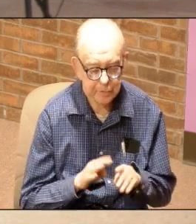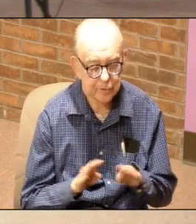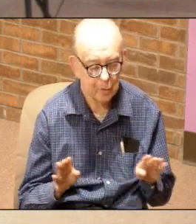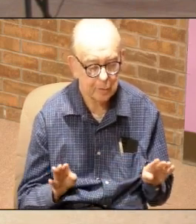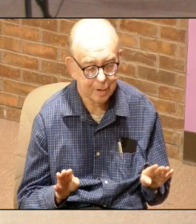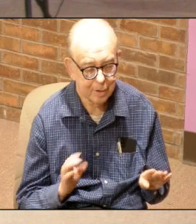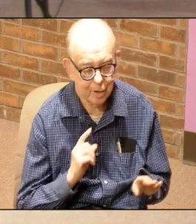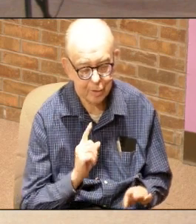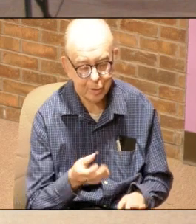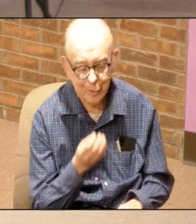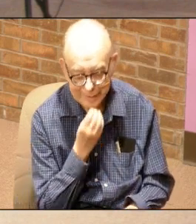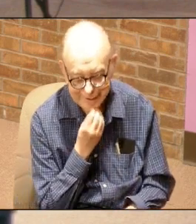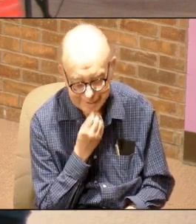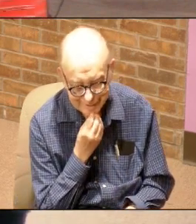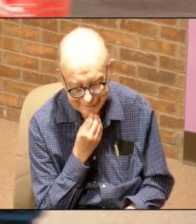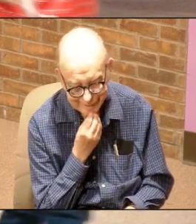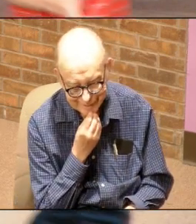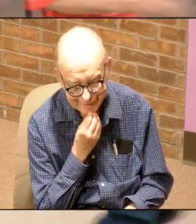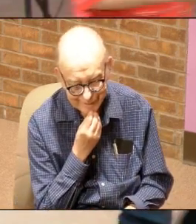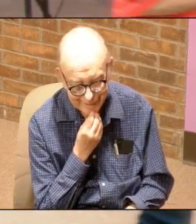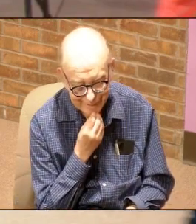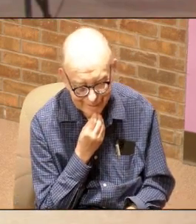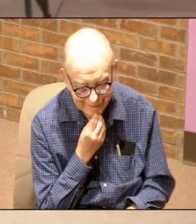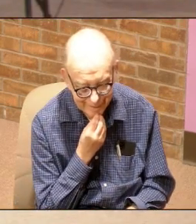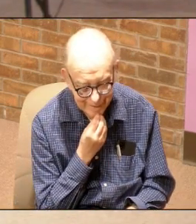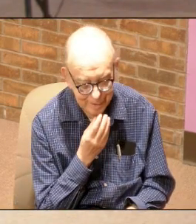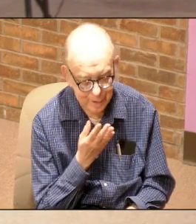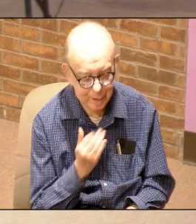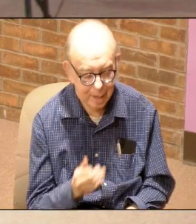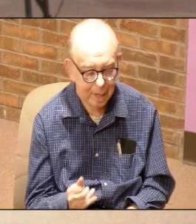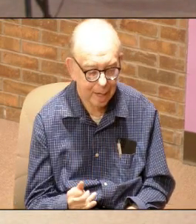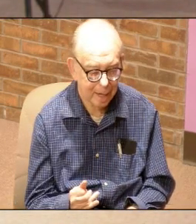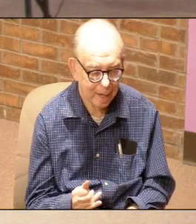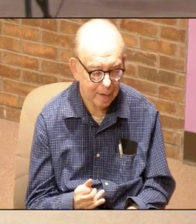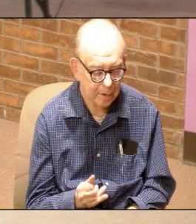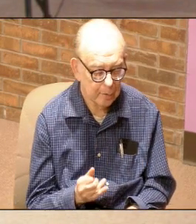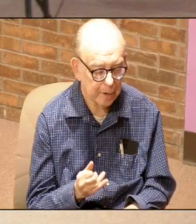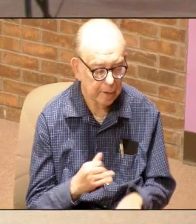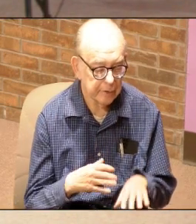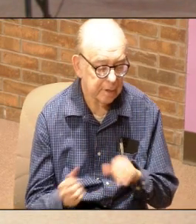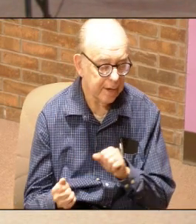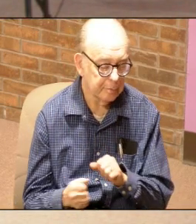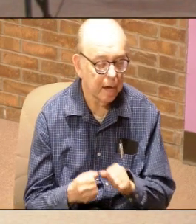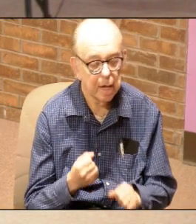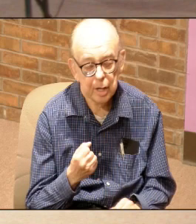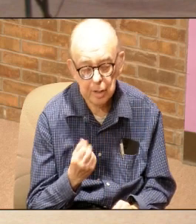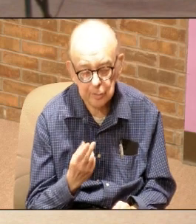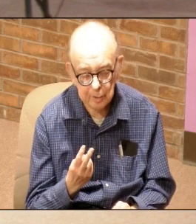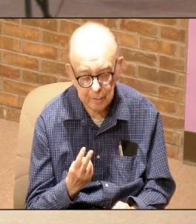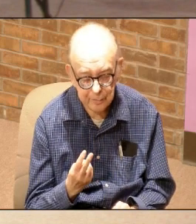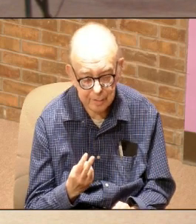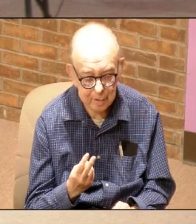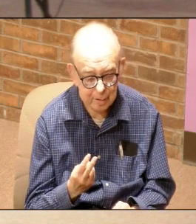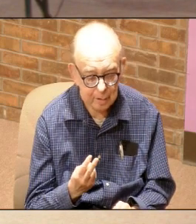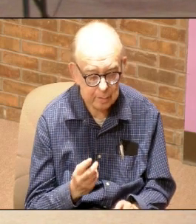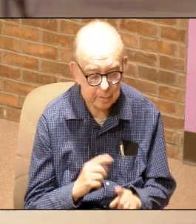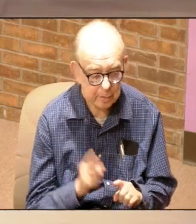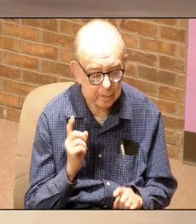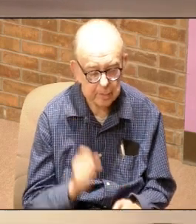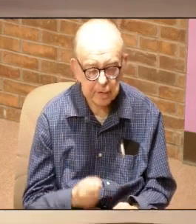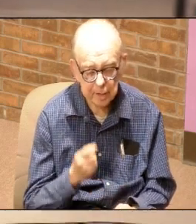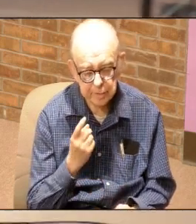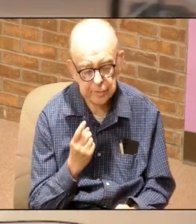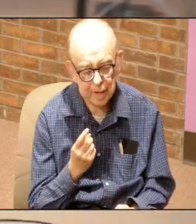to go eat. And oh, by the way, we got to get out by 12, you know, and all of those things. But we need